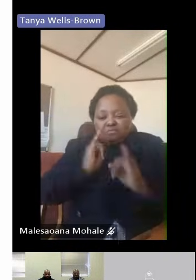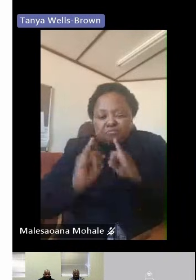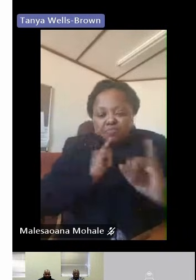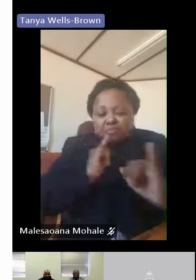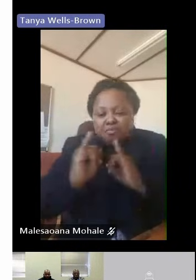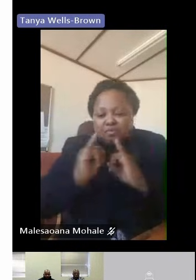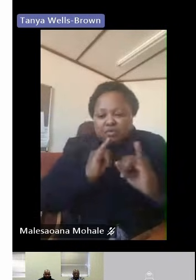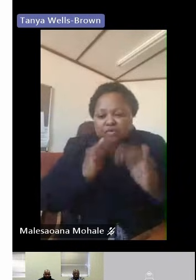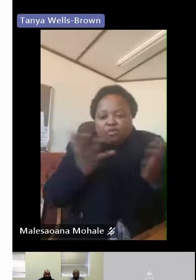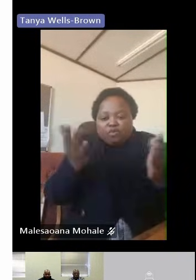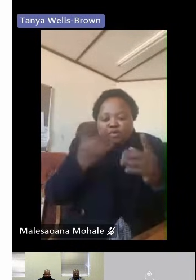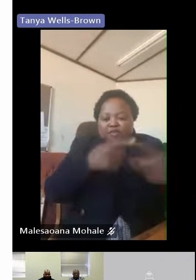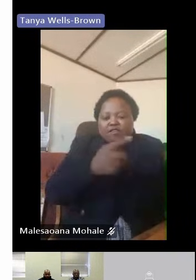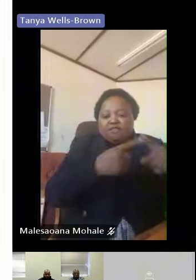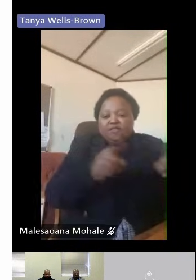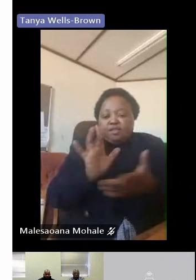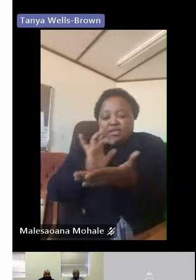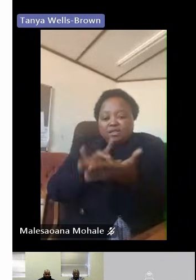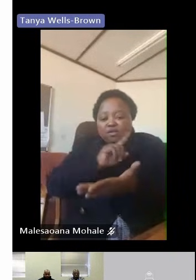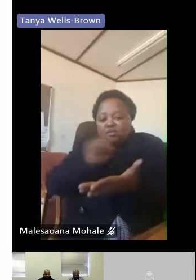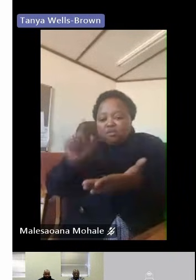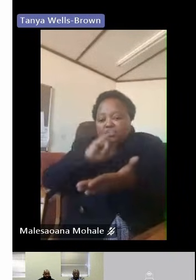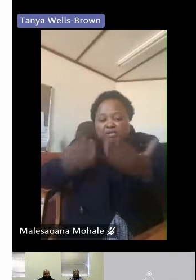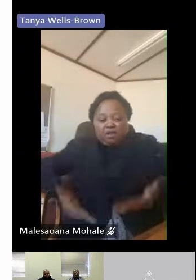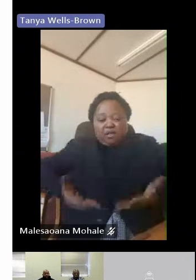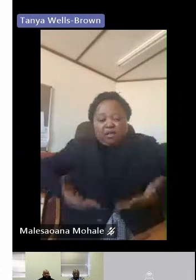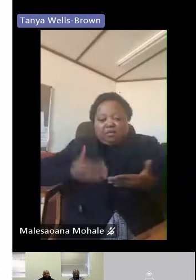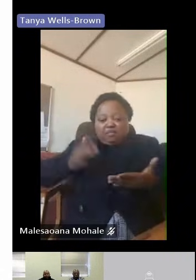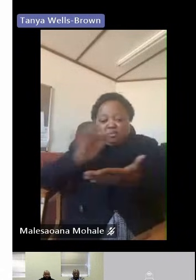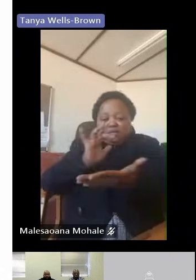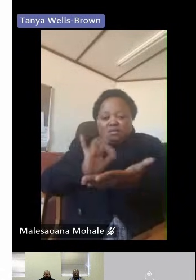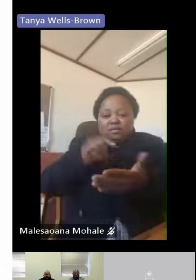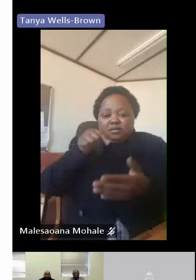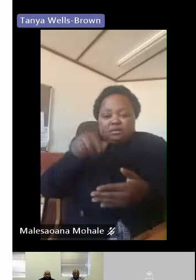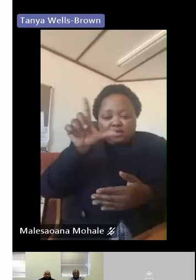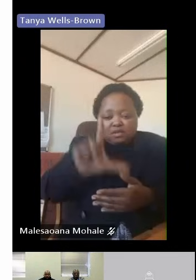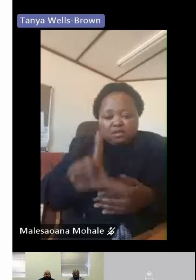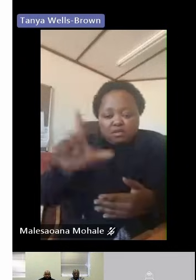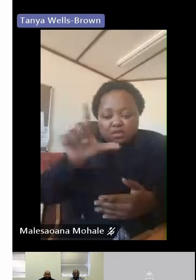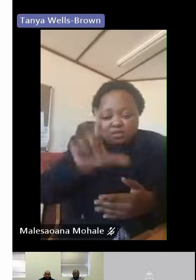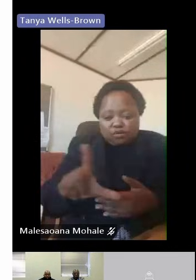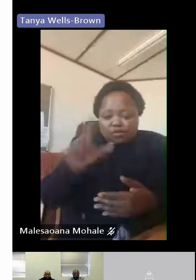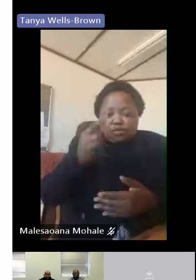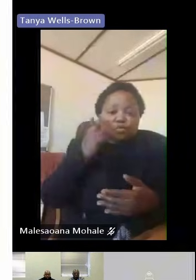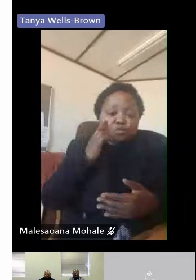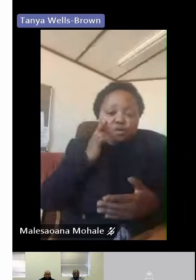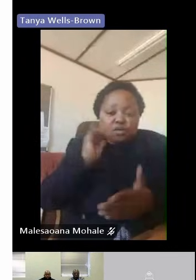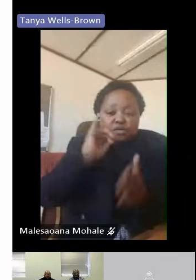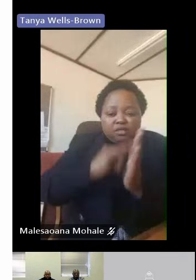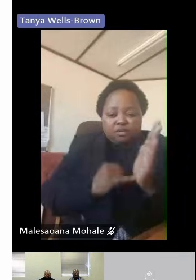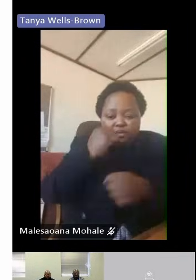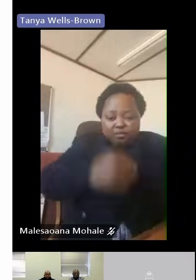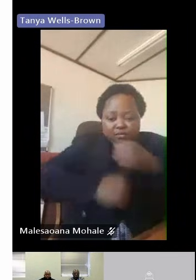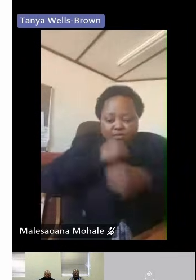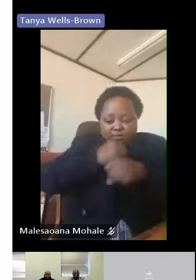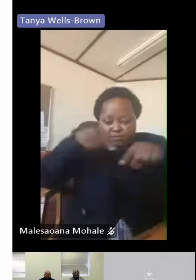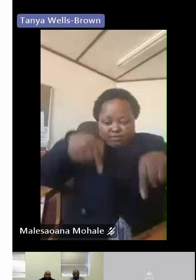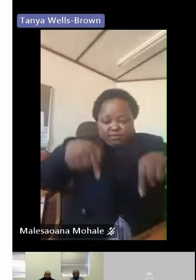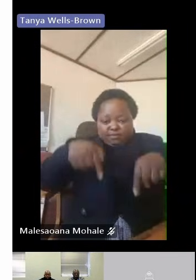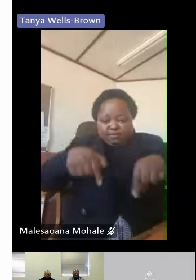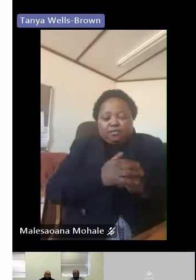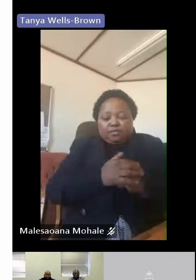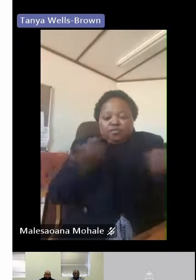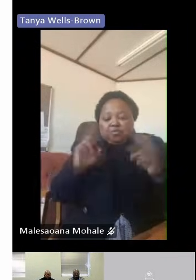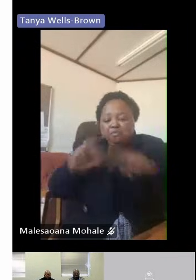not just the health sector in Lesotho, in January of this year. My research received ethical approval from the